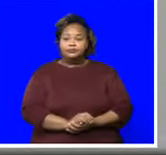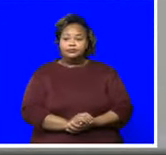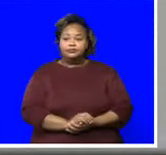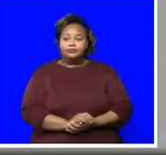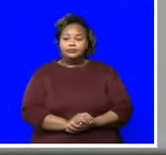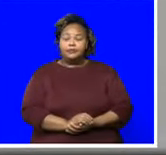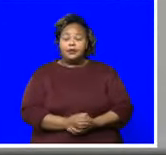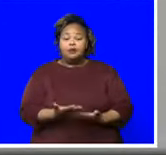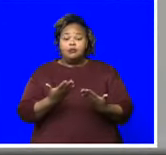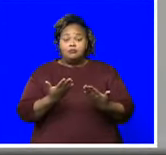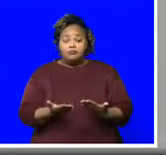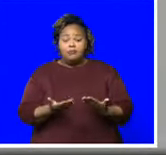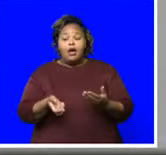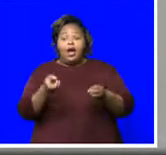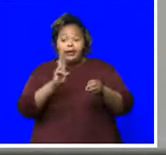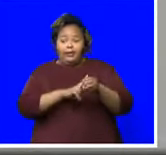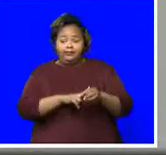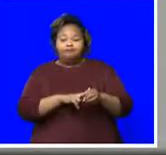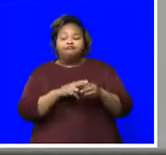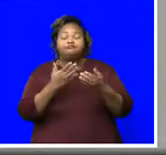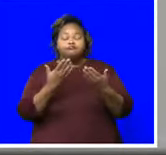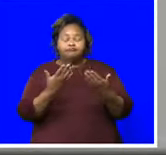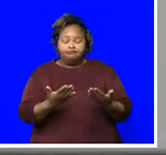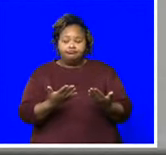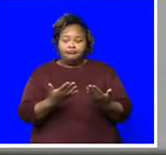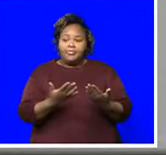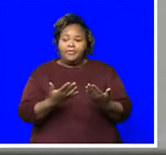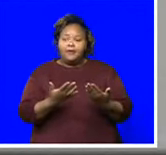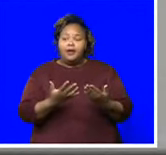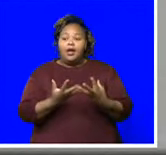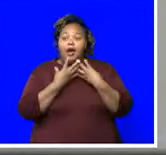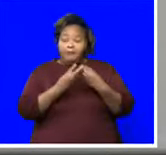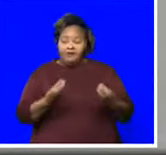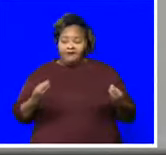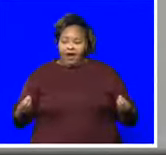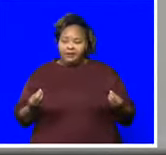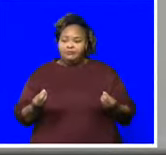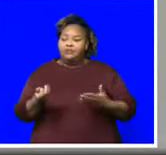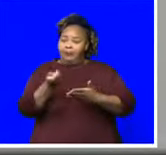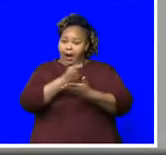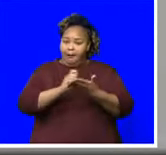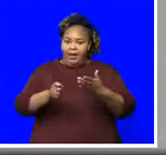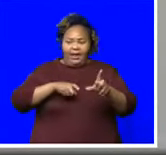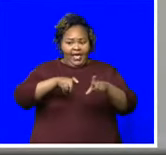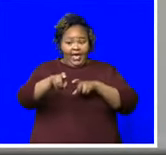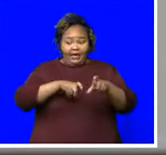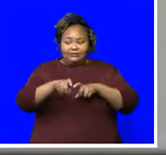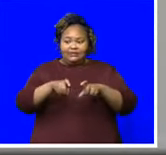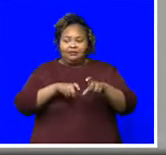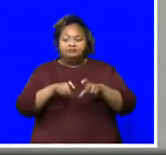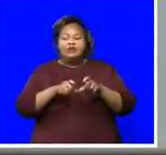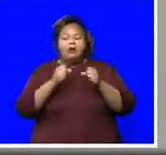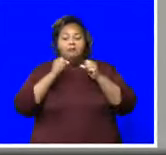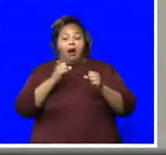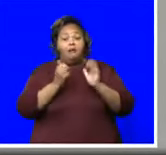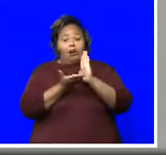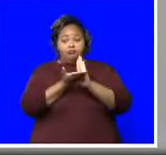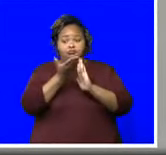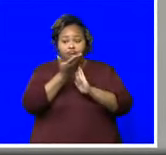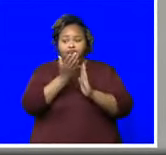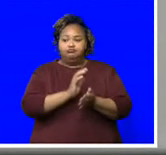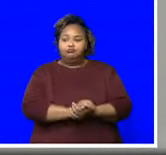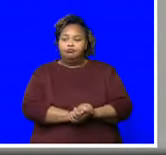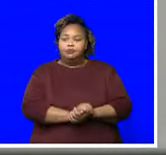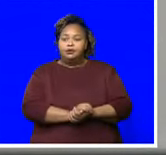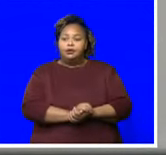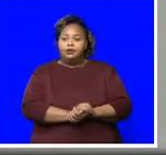nelilinani lebafundzi labangakabhali luhlolo nalo likhulile kakhulu inombolo yebafundzi